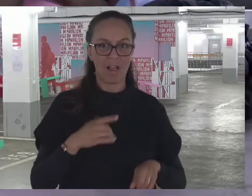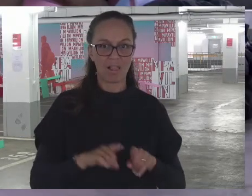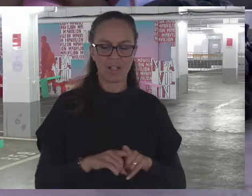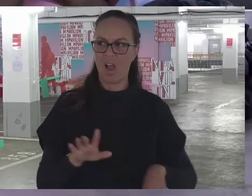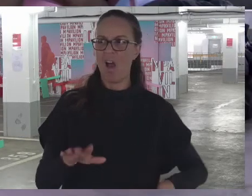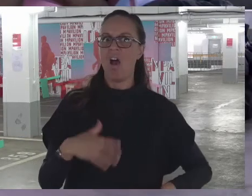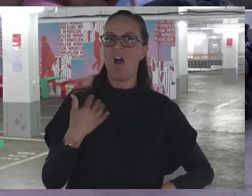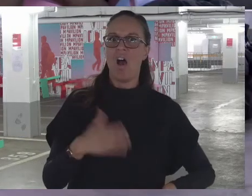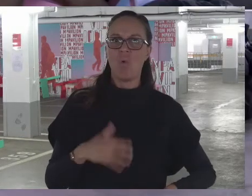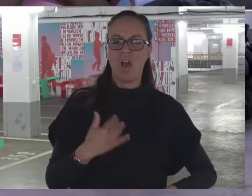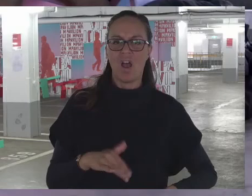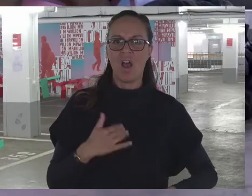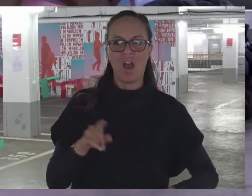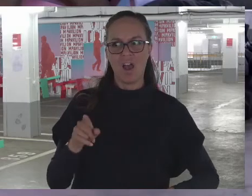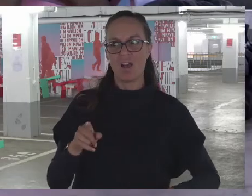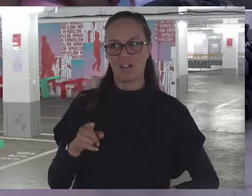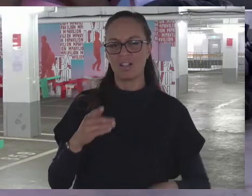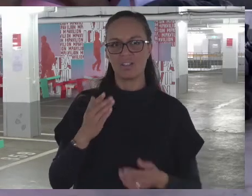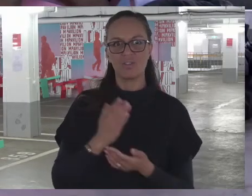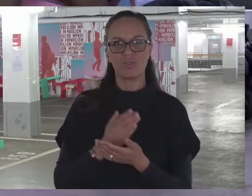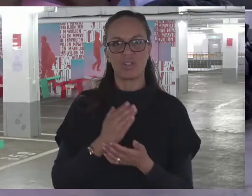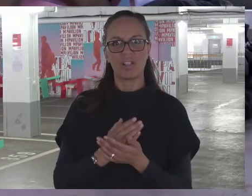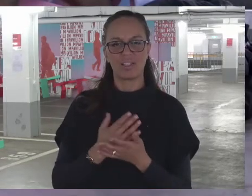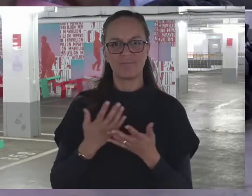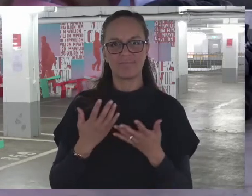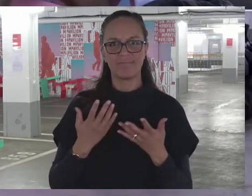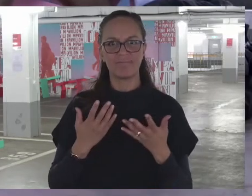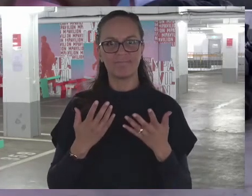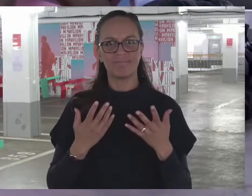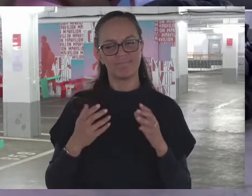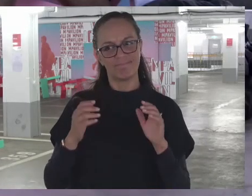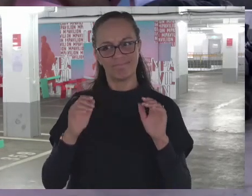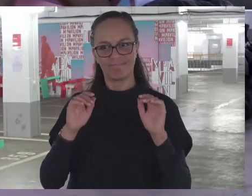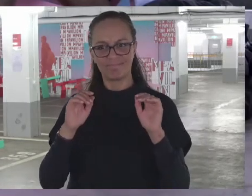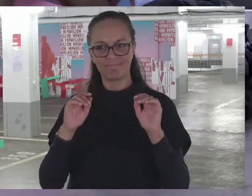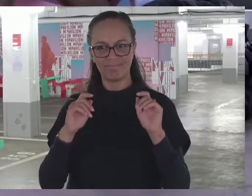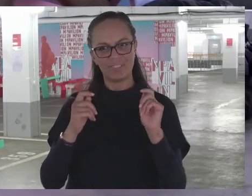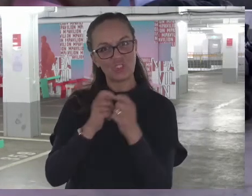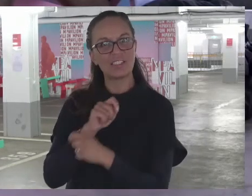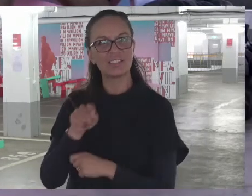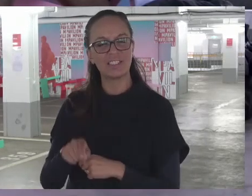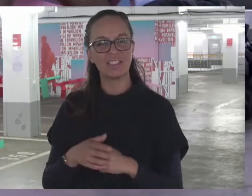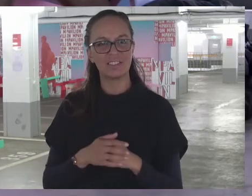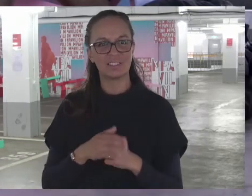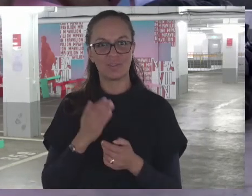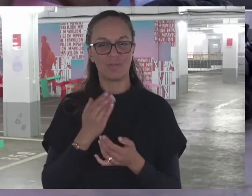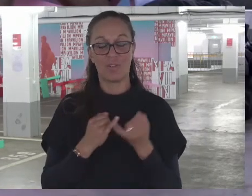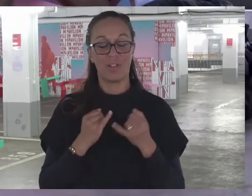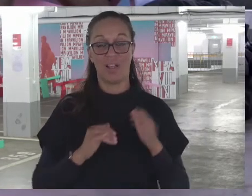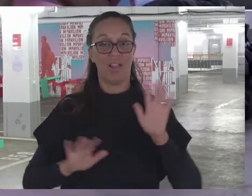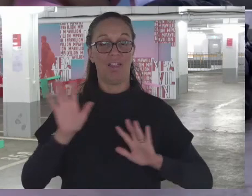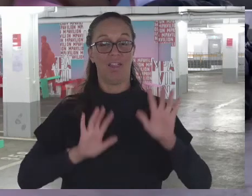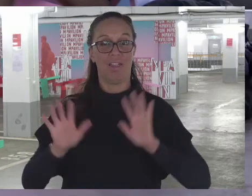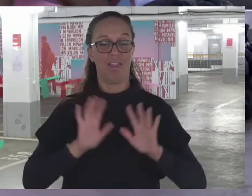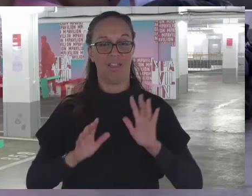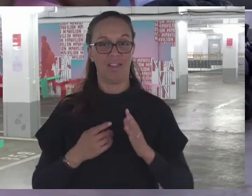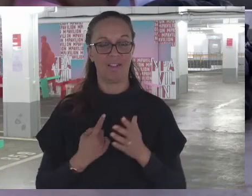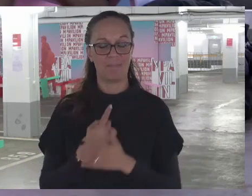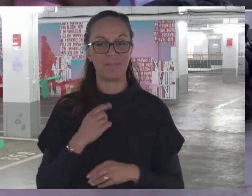I imagined it to take shape in the maquette. So it's quite an overwhelming sensation.